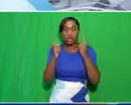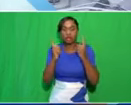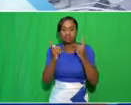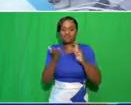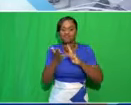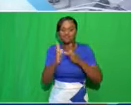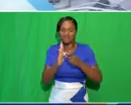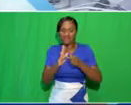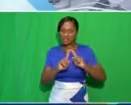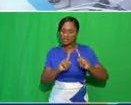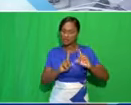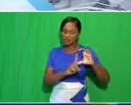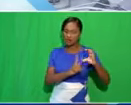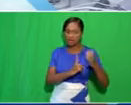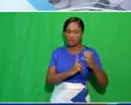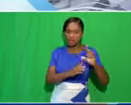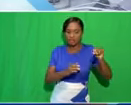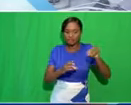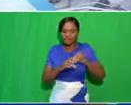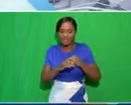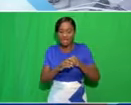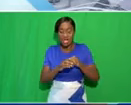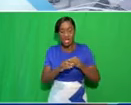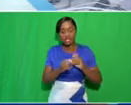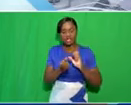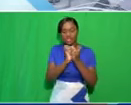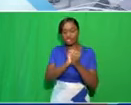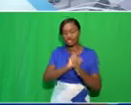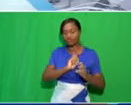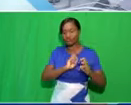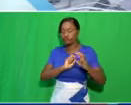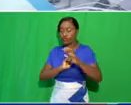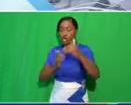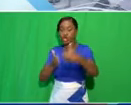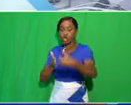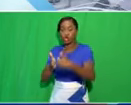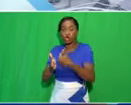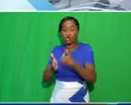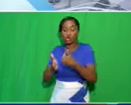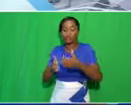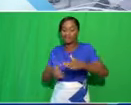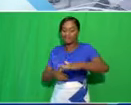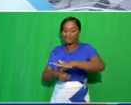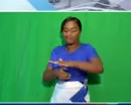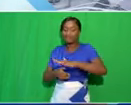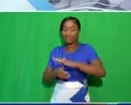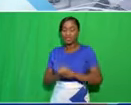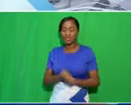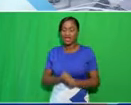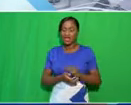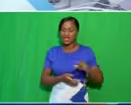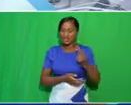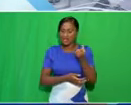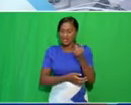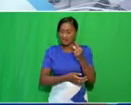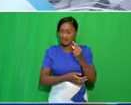acculturation, and maneuvering that new space. There's a sudden shift for that 11-year-old